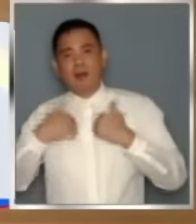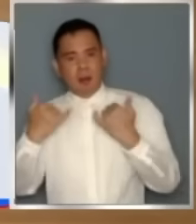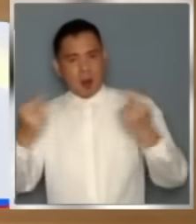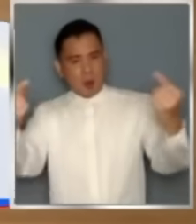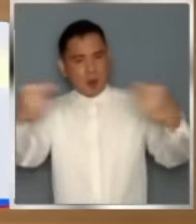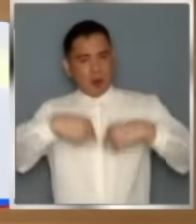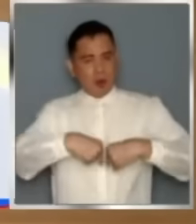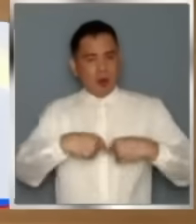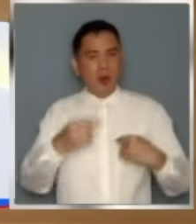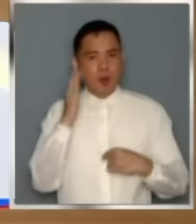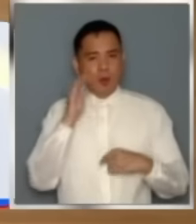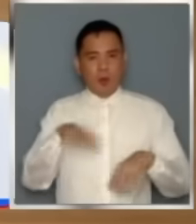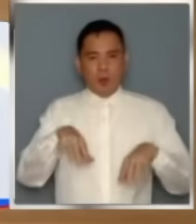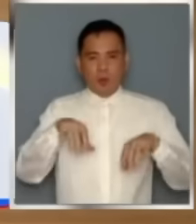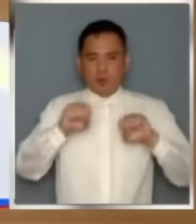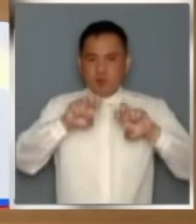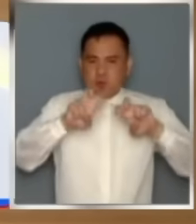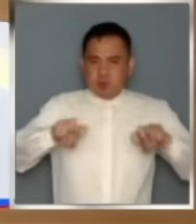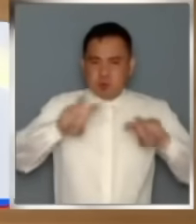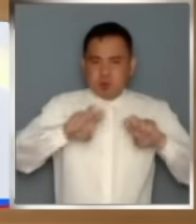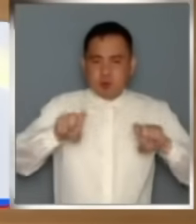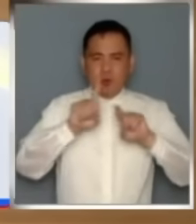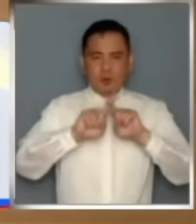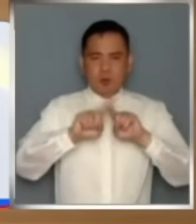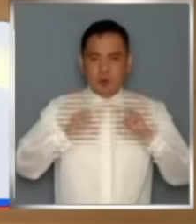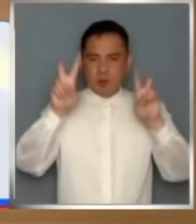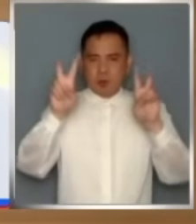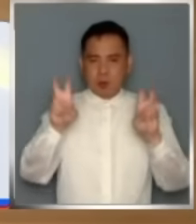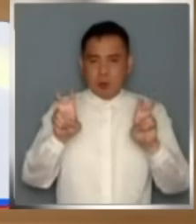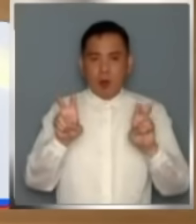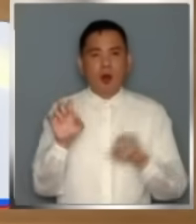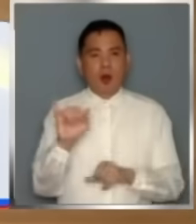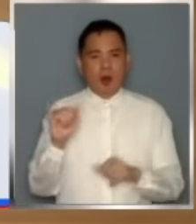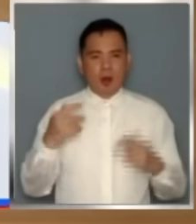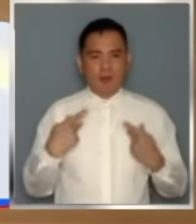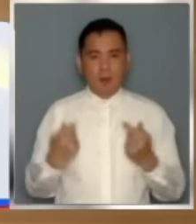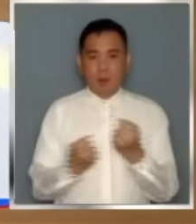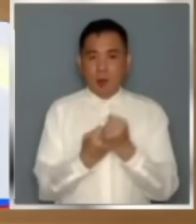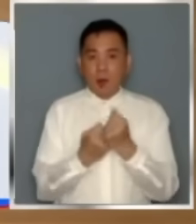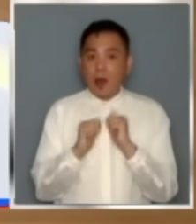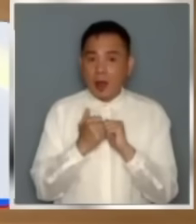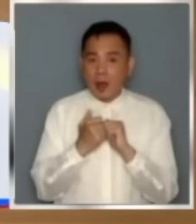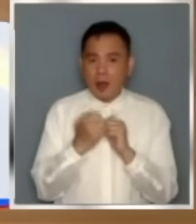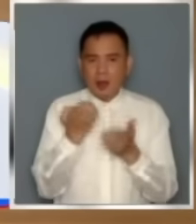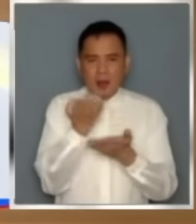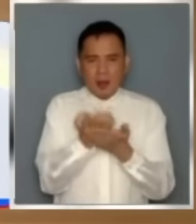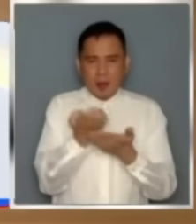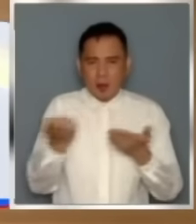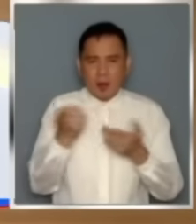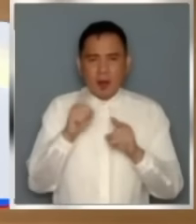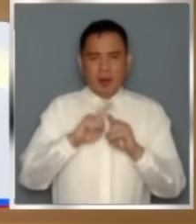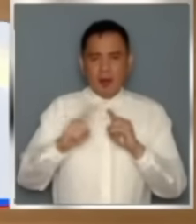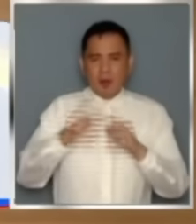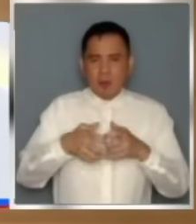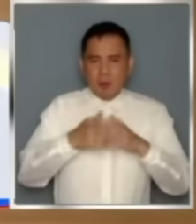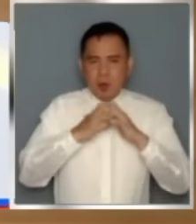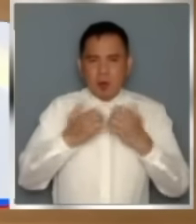fields and will be supported by upgraded facilities and R&D funding.